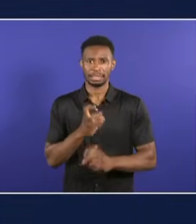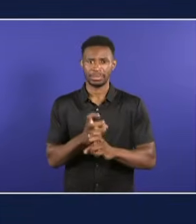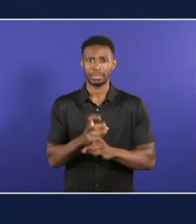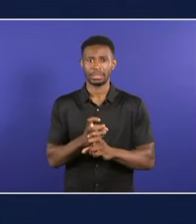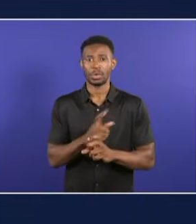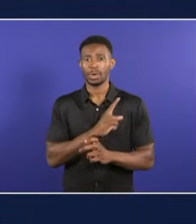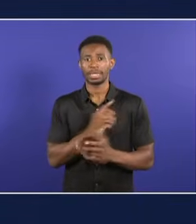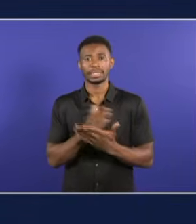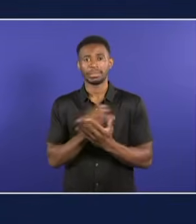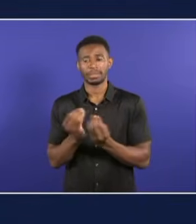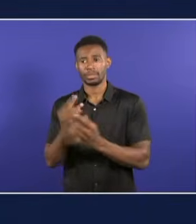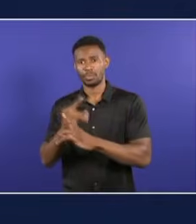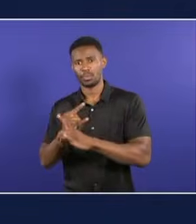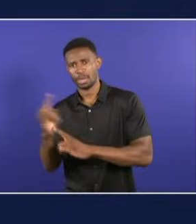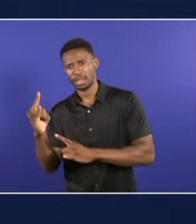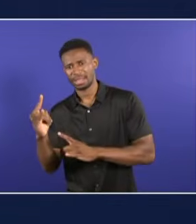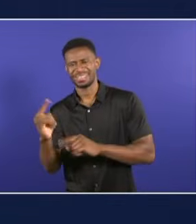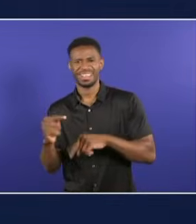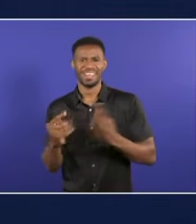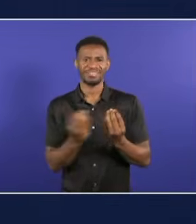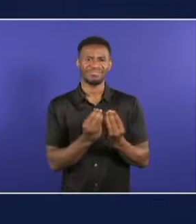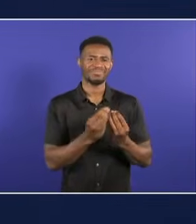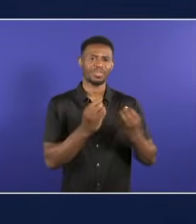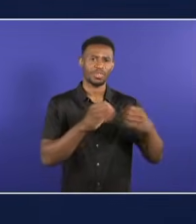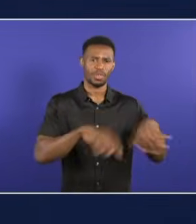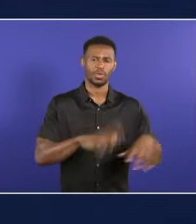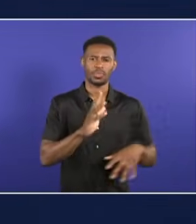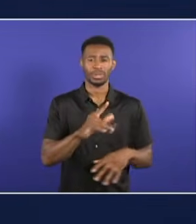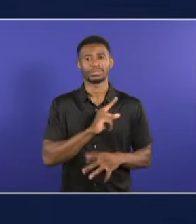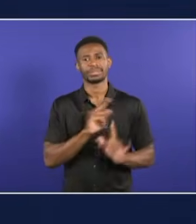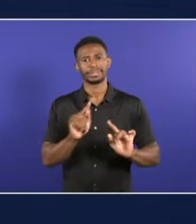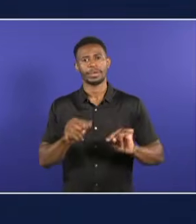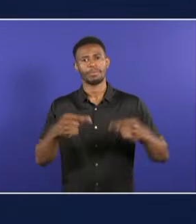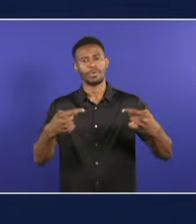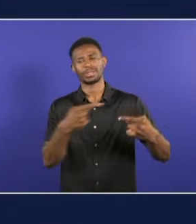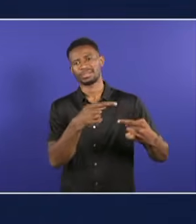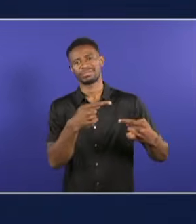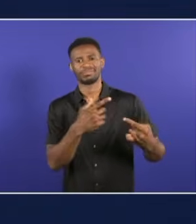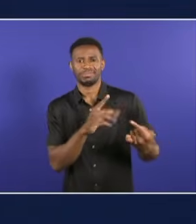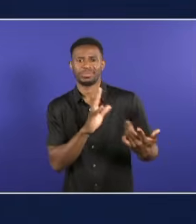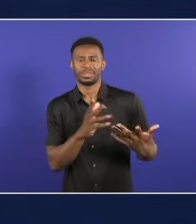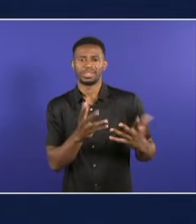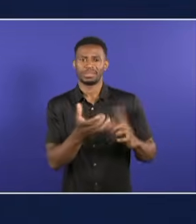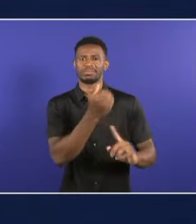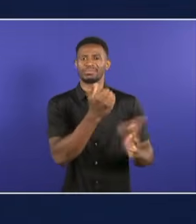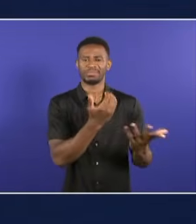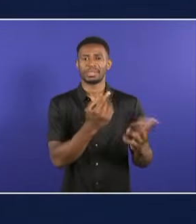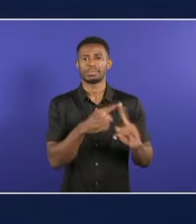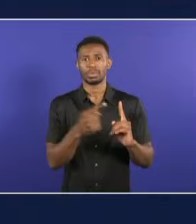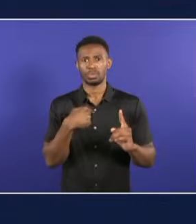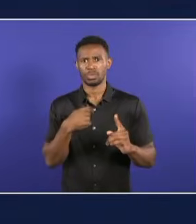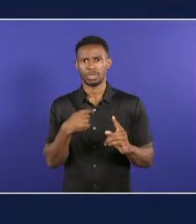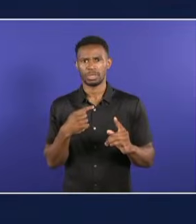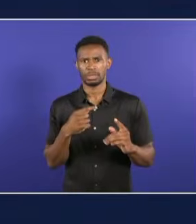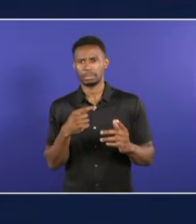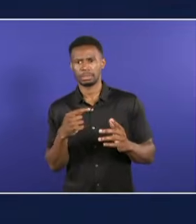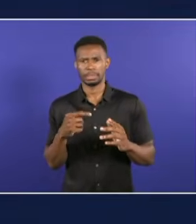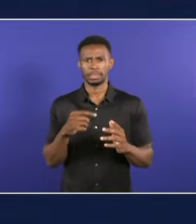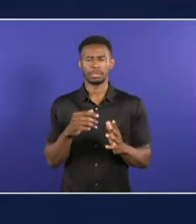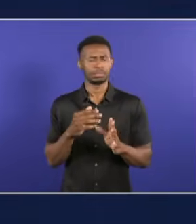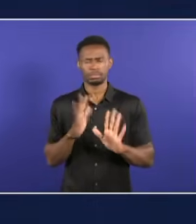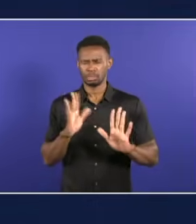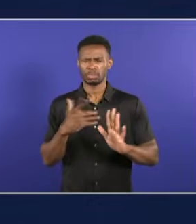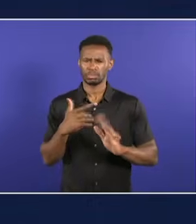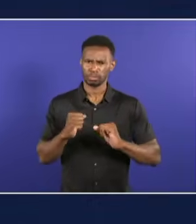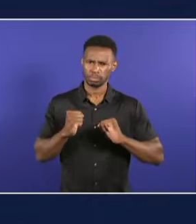another will be lost to the cynicism and division of our opponents. But we will not falter. We all love